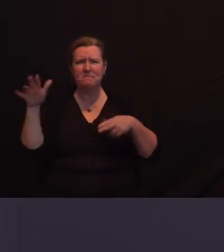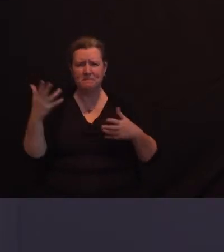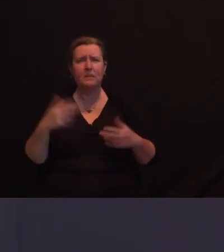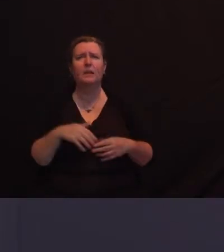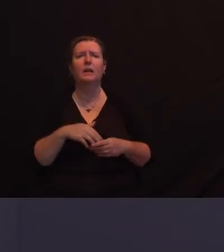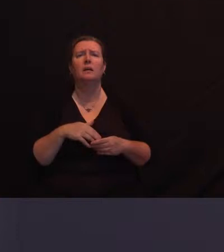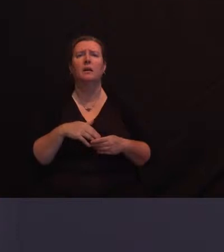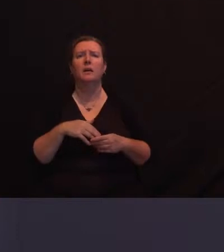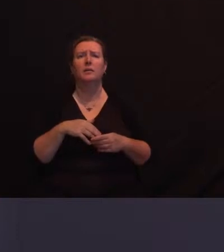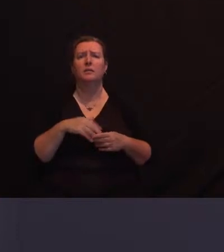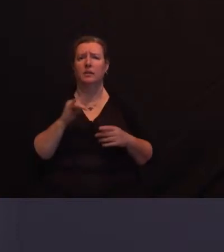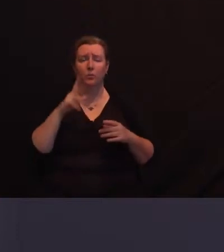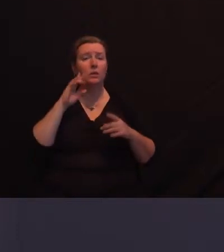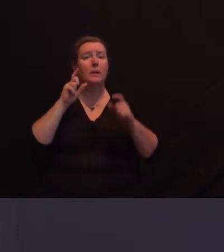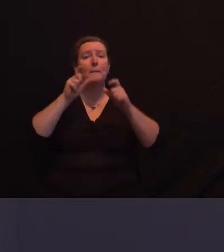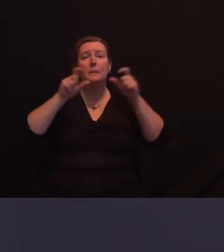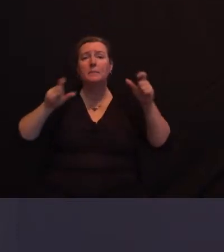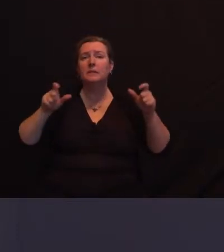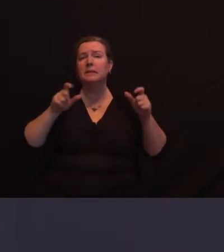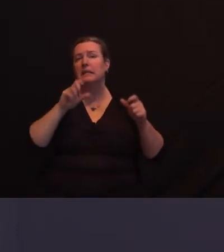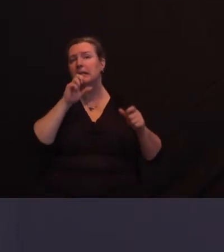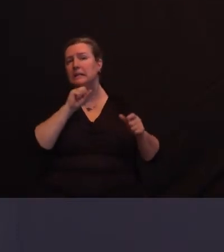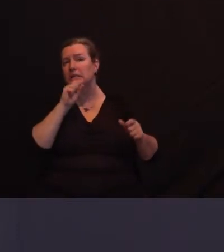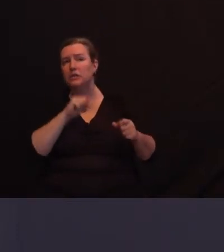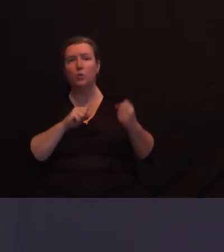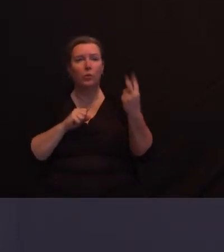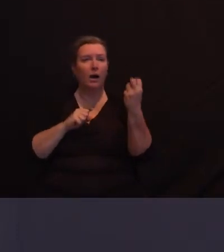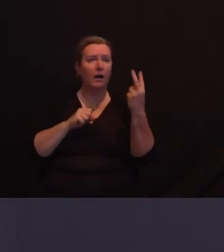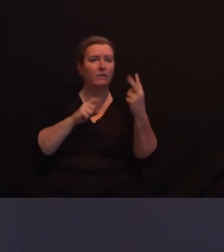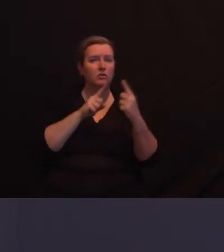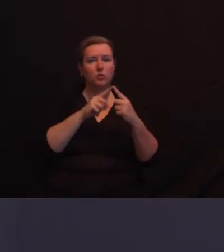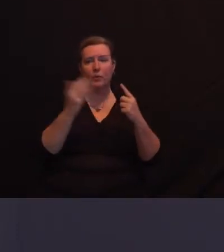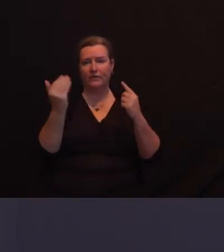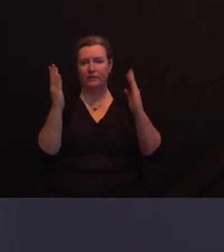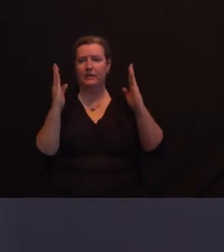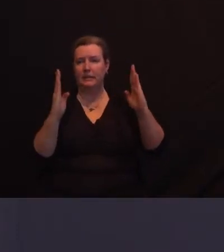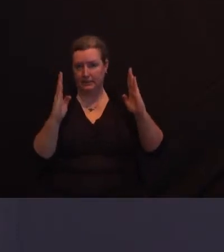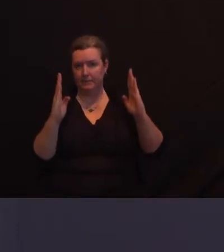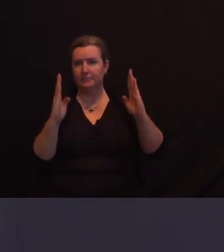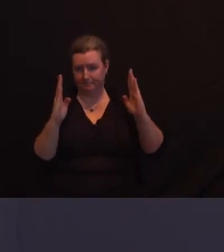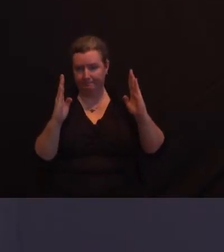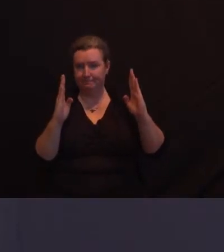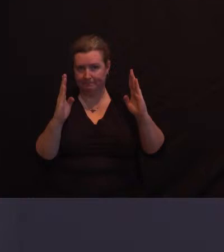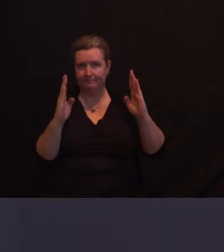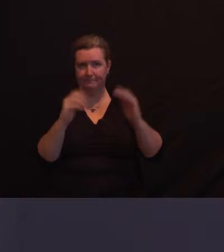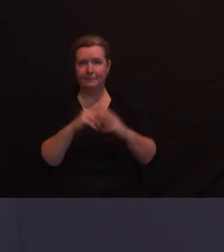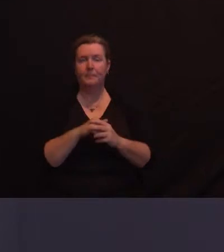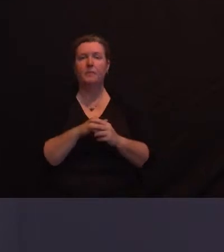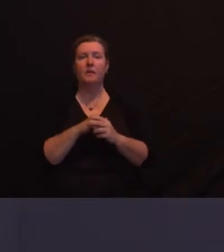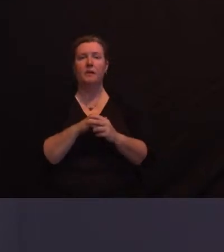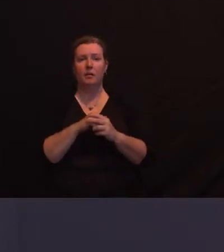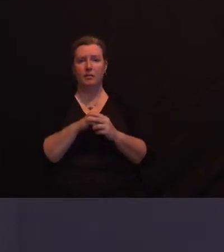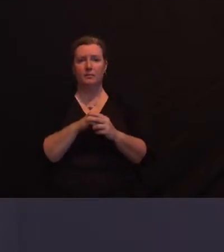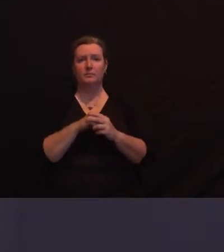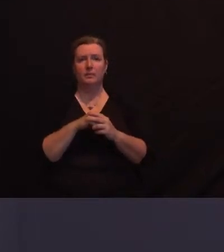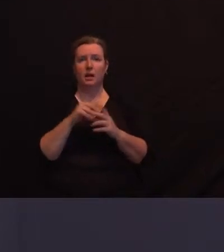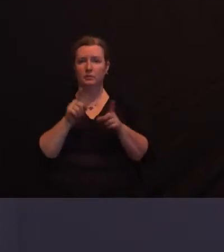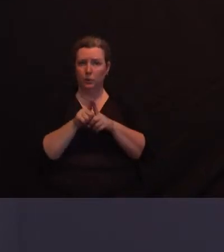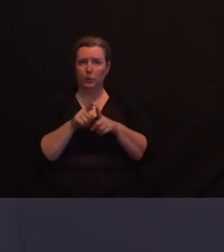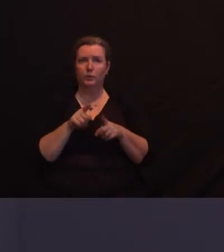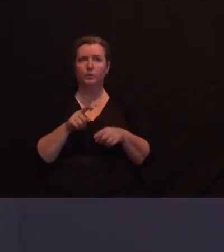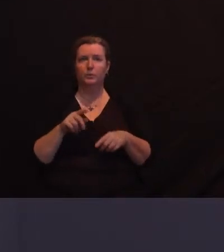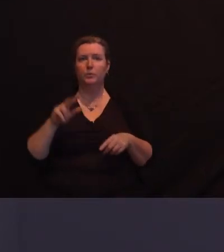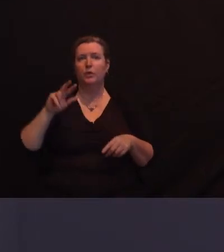for individuals 12 through 15 years of age, and for the administration of a 3rd dose